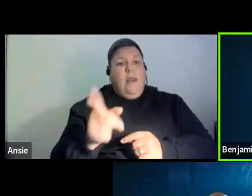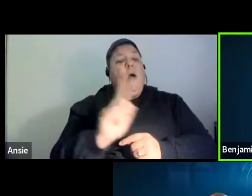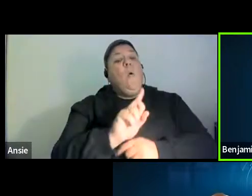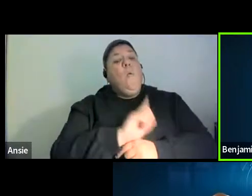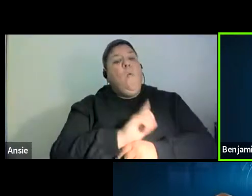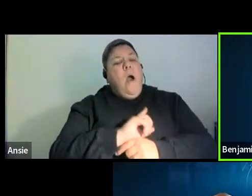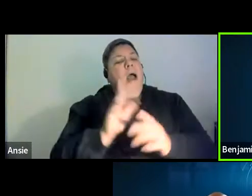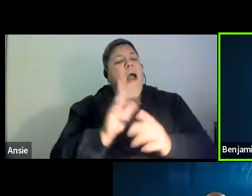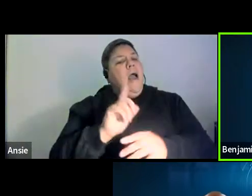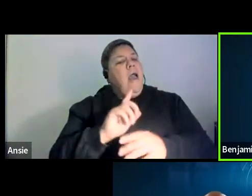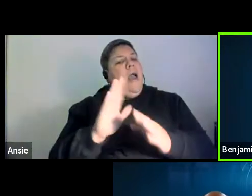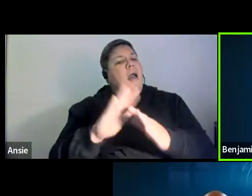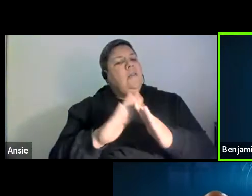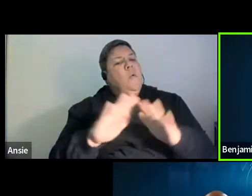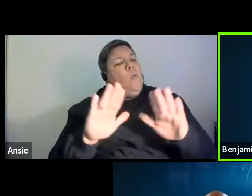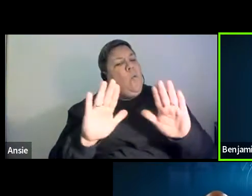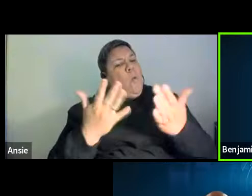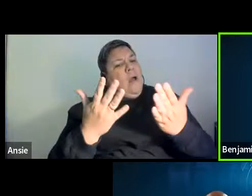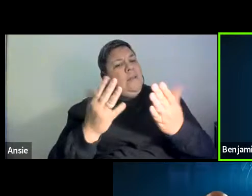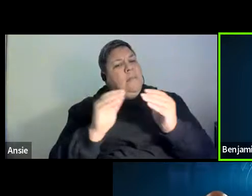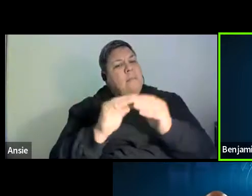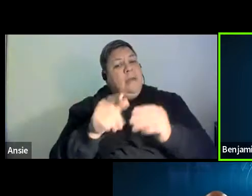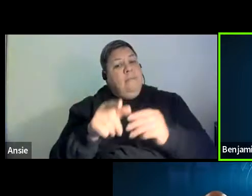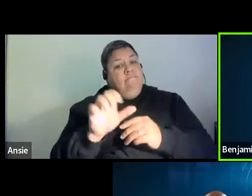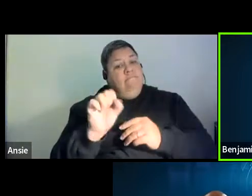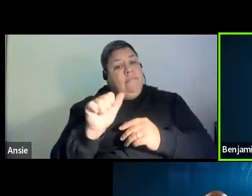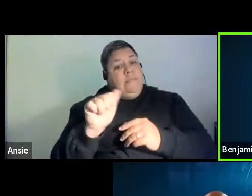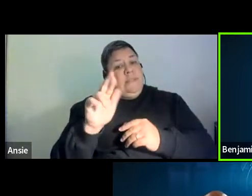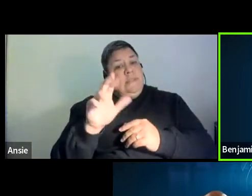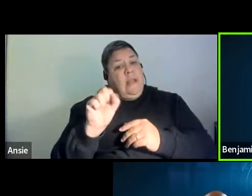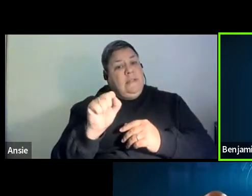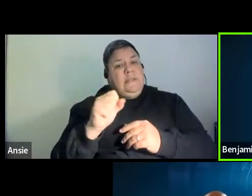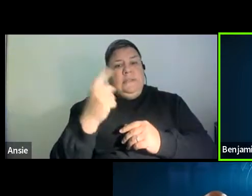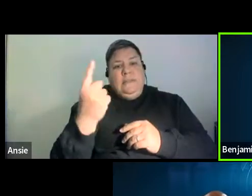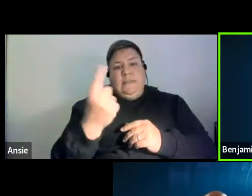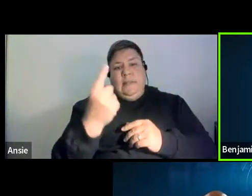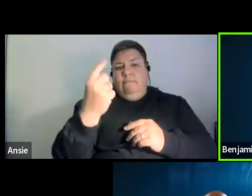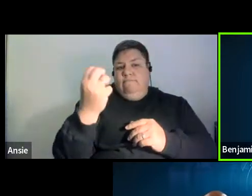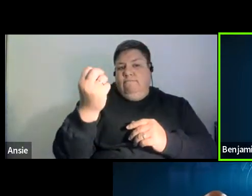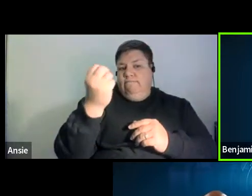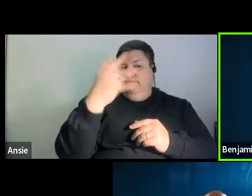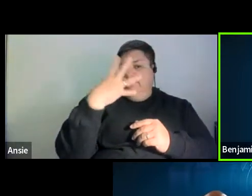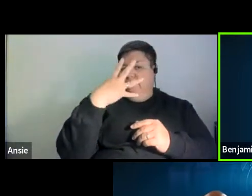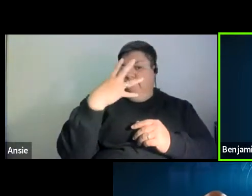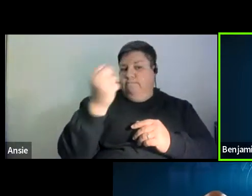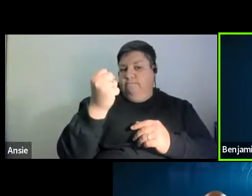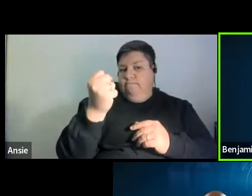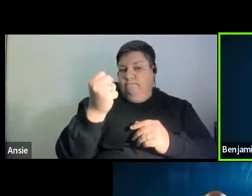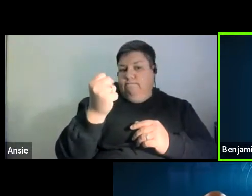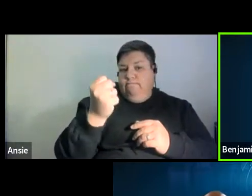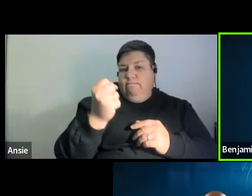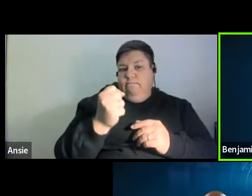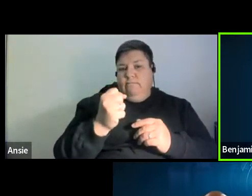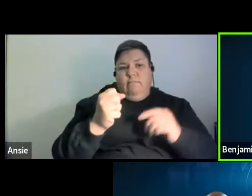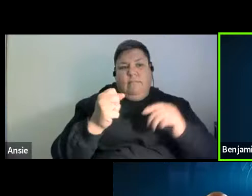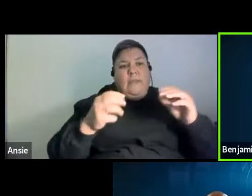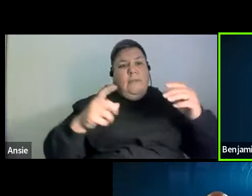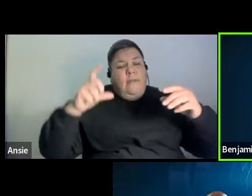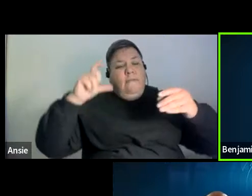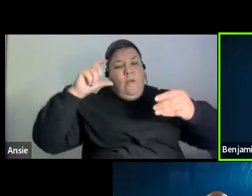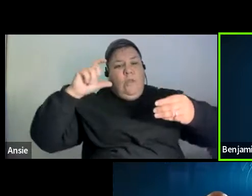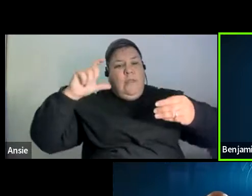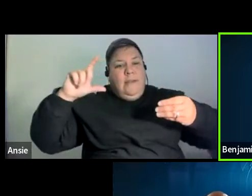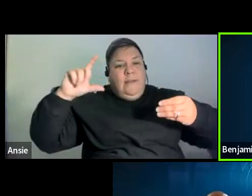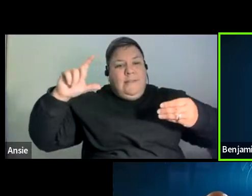what does it make that SARS wants a same-day selfie, a photo of a registered rep plus ID plus update